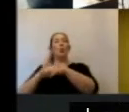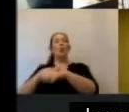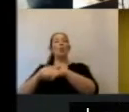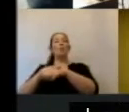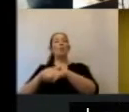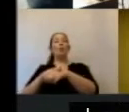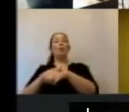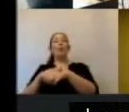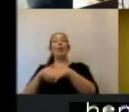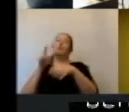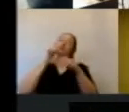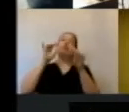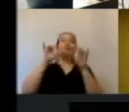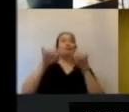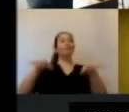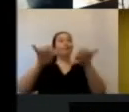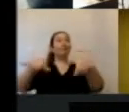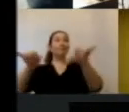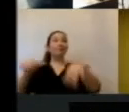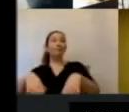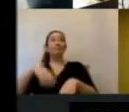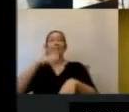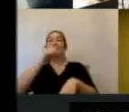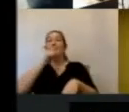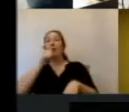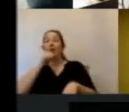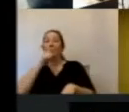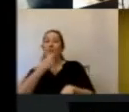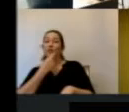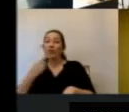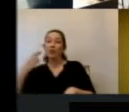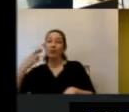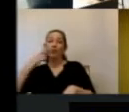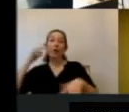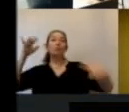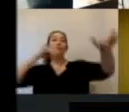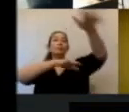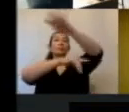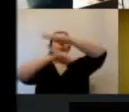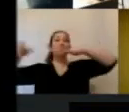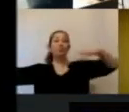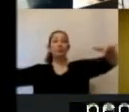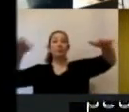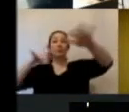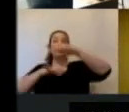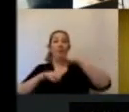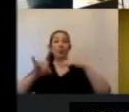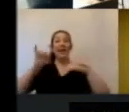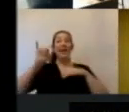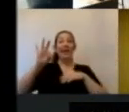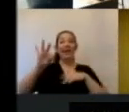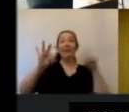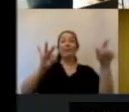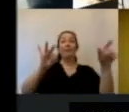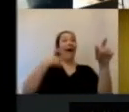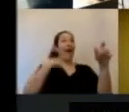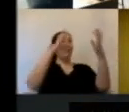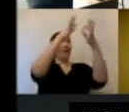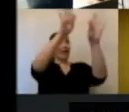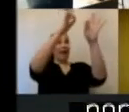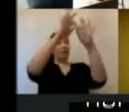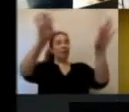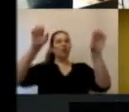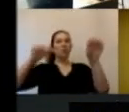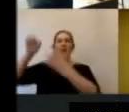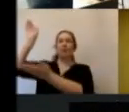that? Yes, anytime really that we advocate for anything for people who are deaf, we always include people who are hard of